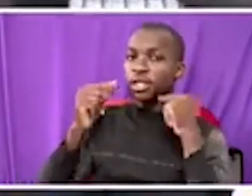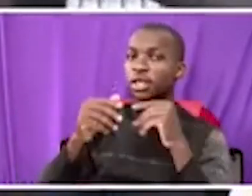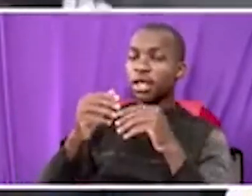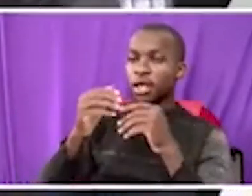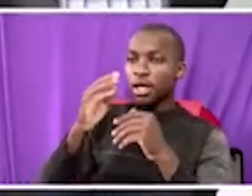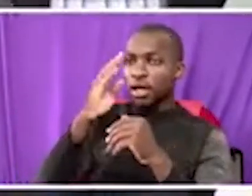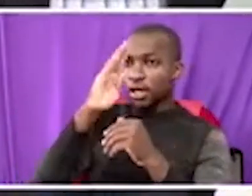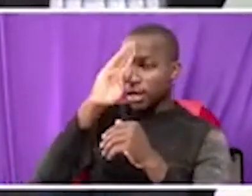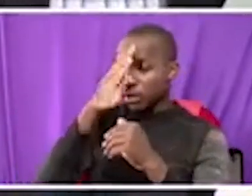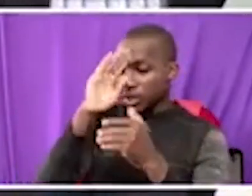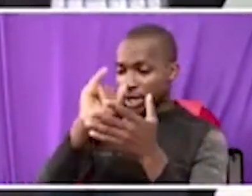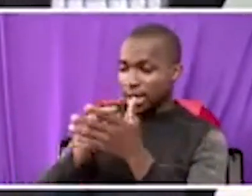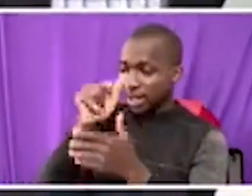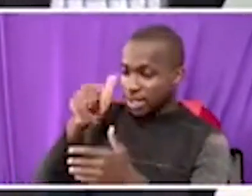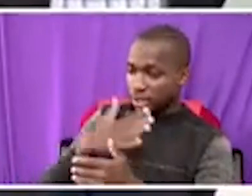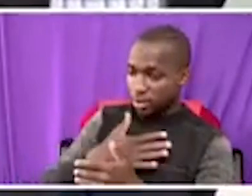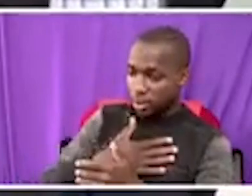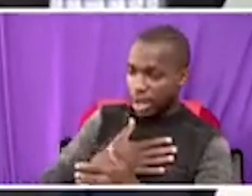denying that this is my son.